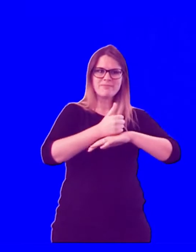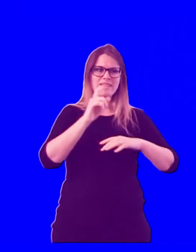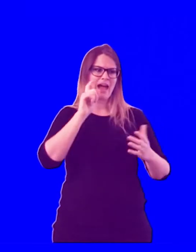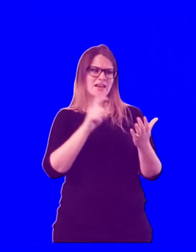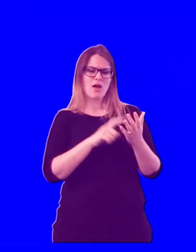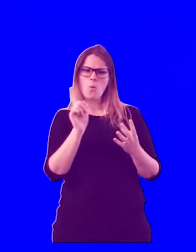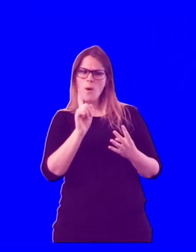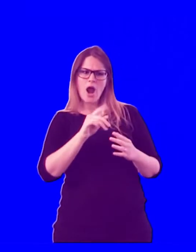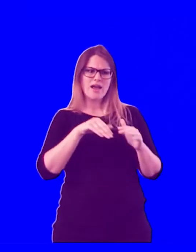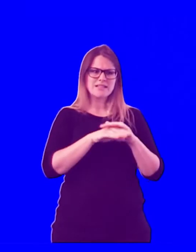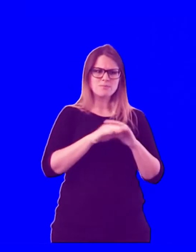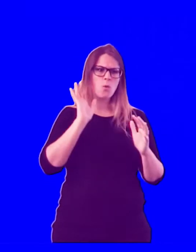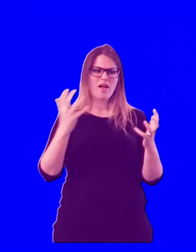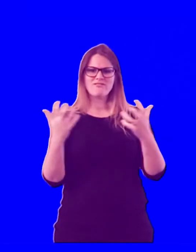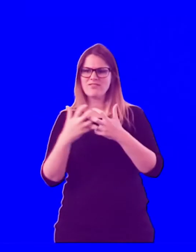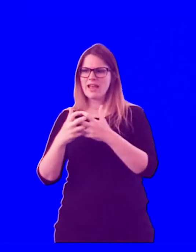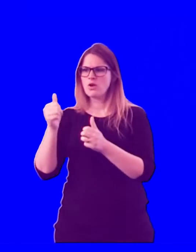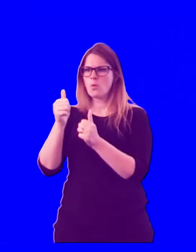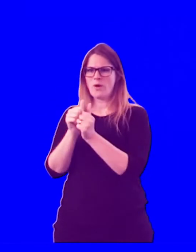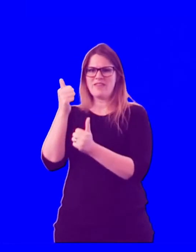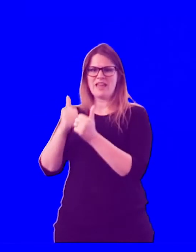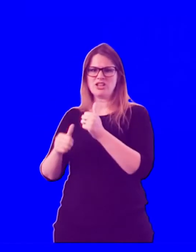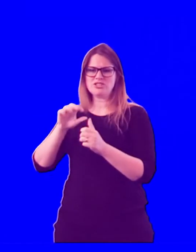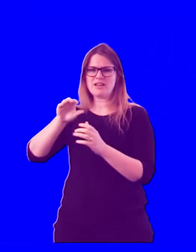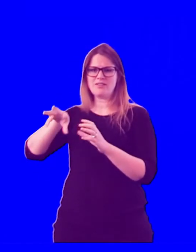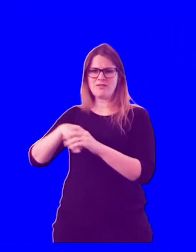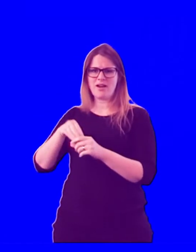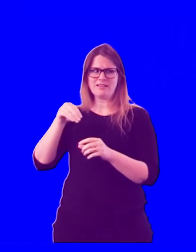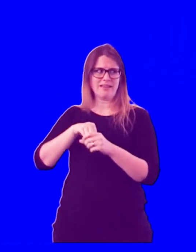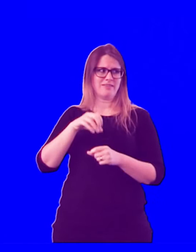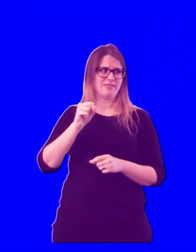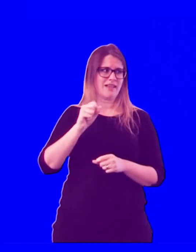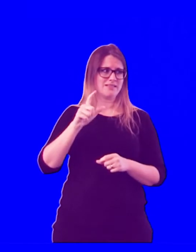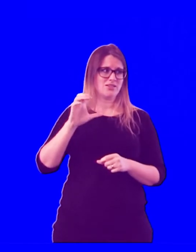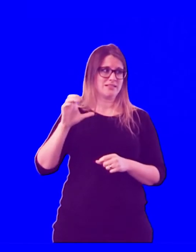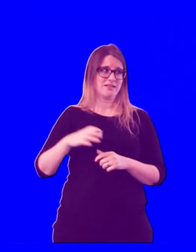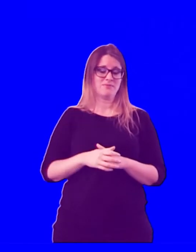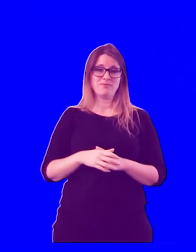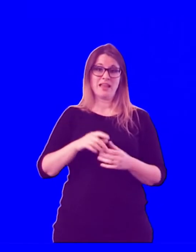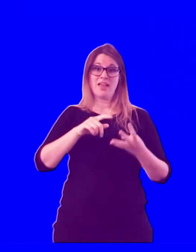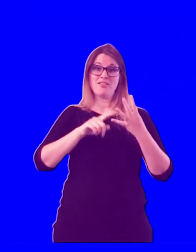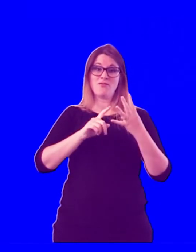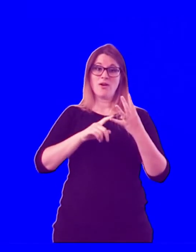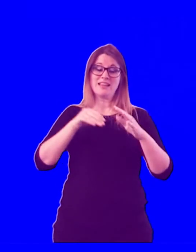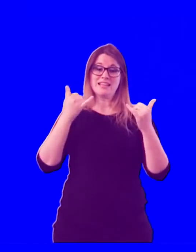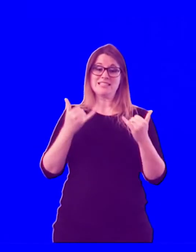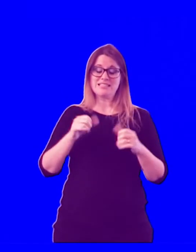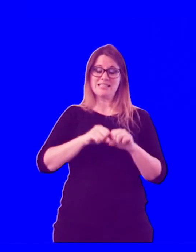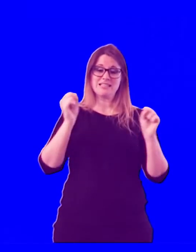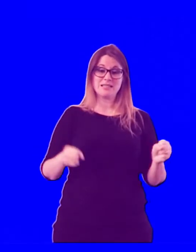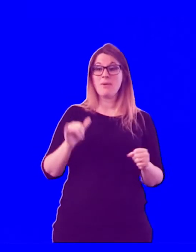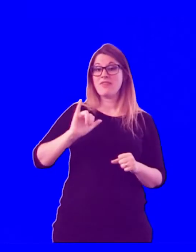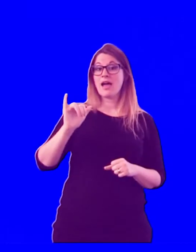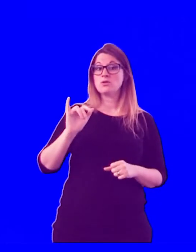that identifies where accessibility fits in various phases of the SDLC. The fourth part of the project is existing systems, and this